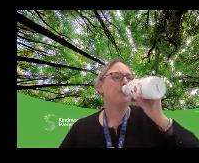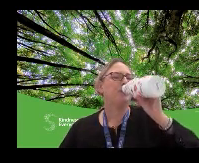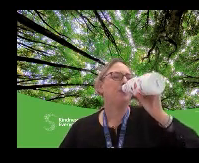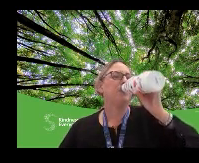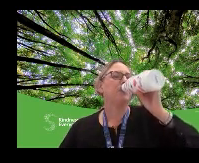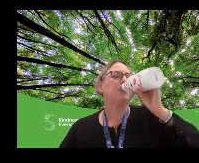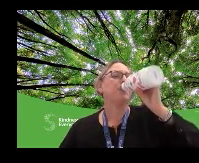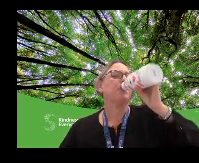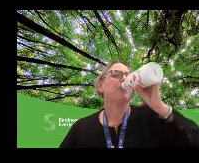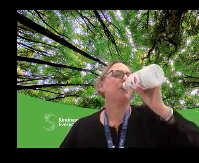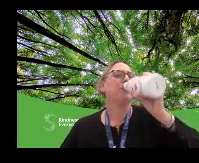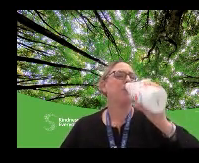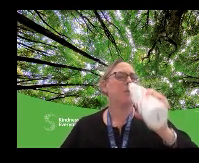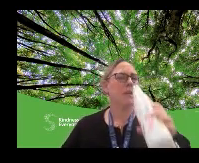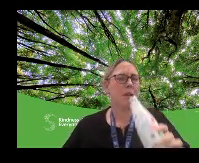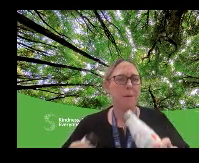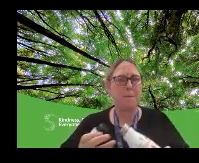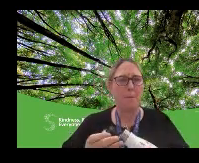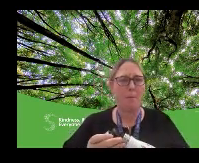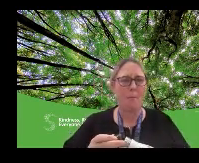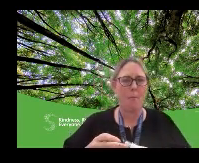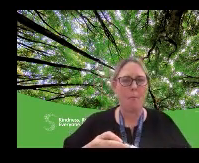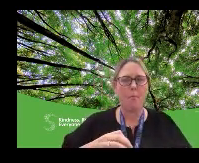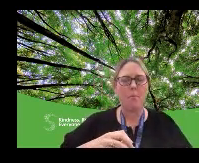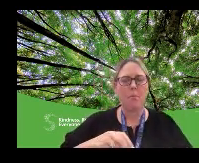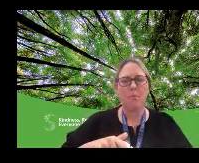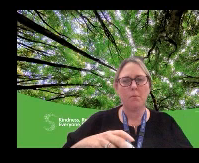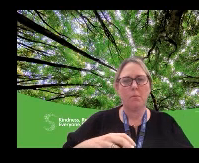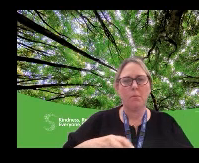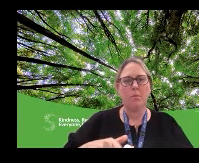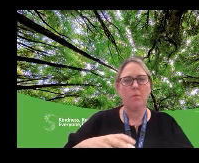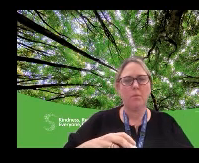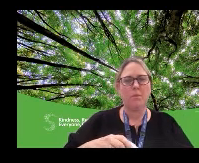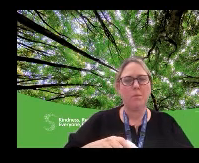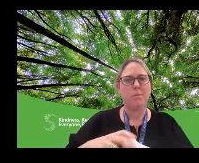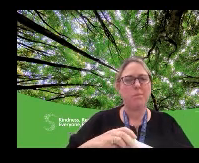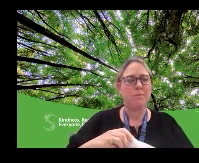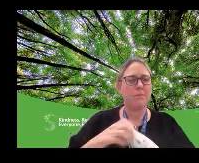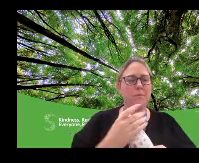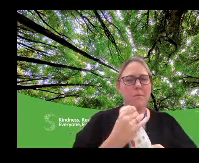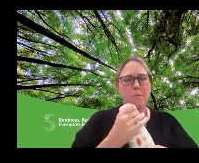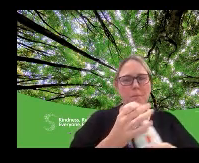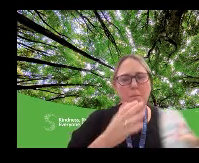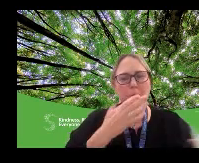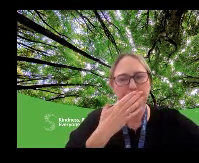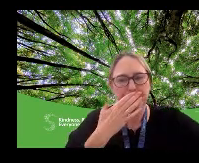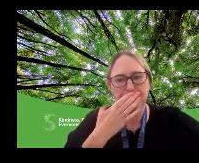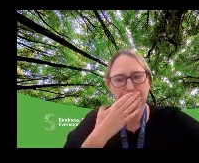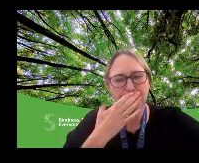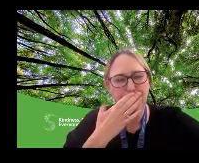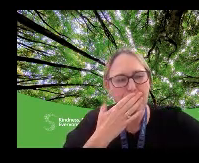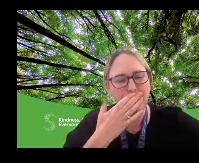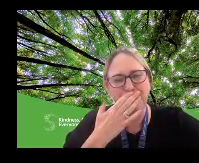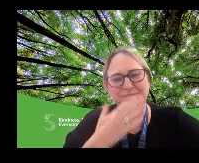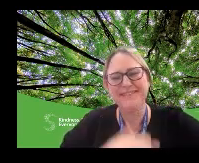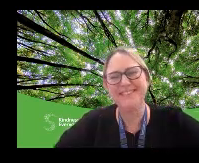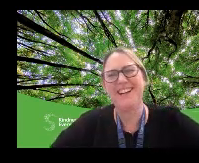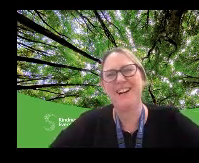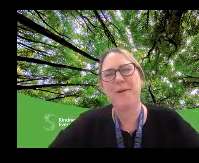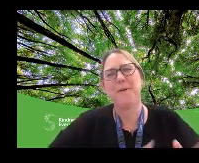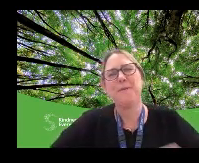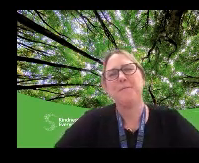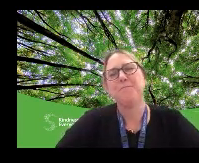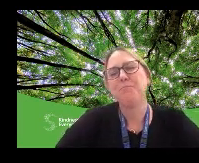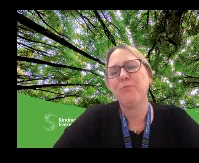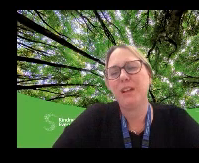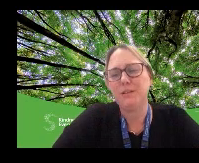the approach, as far as I'm understanding things now, Mary, please correct me if I got things wrong here, is that we